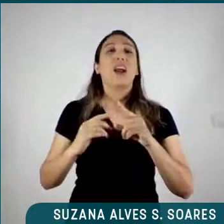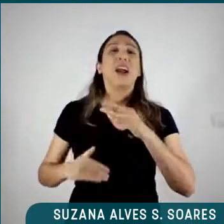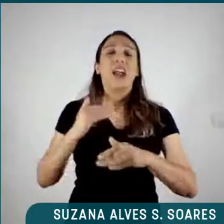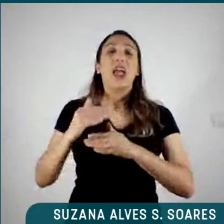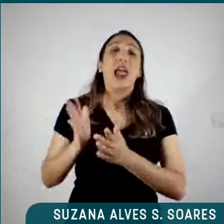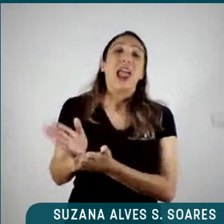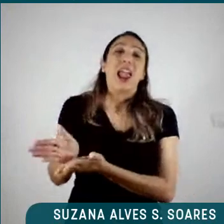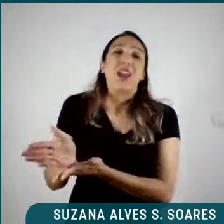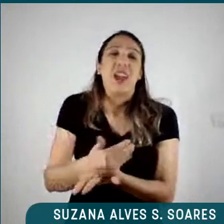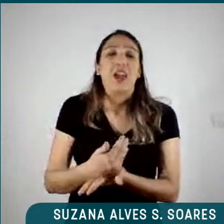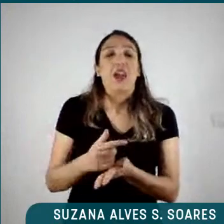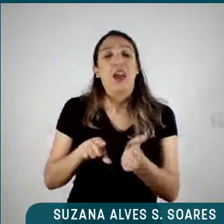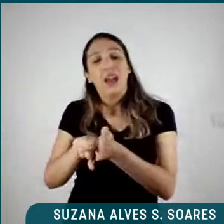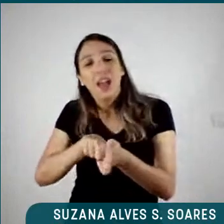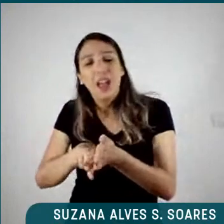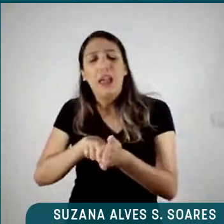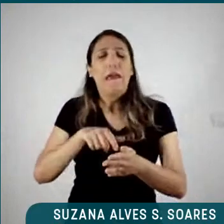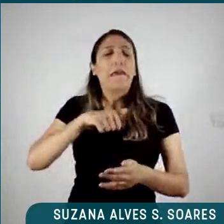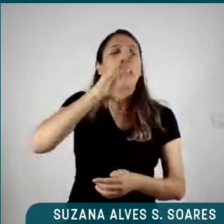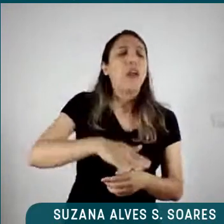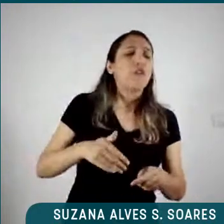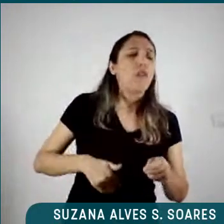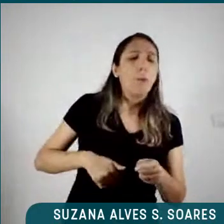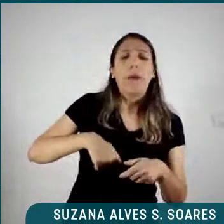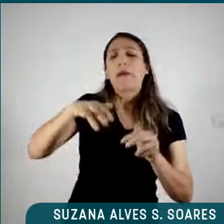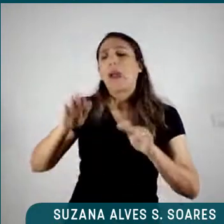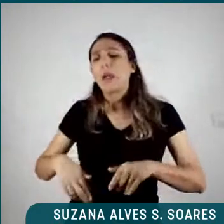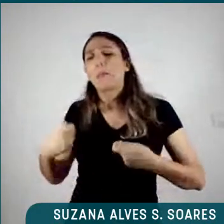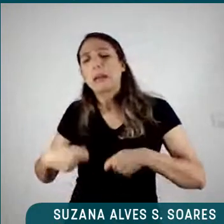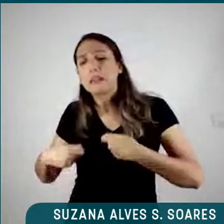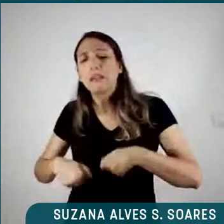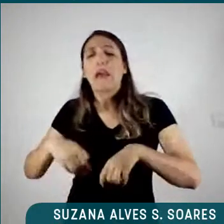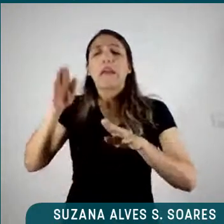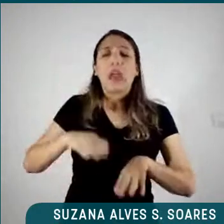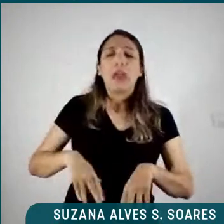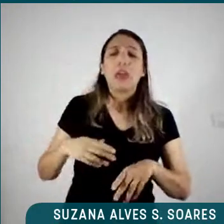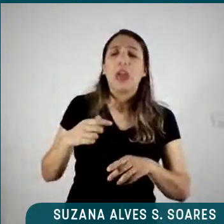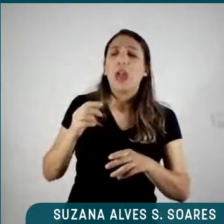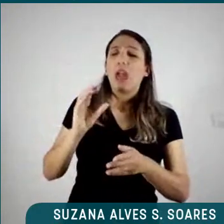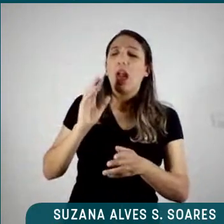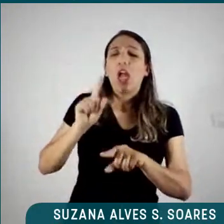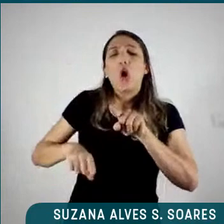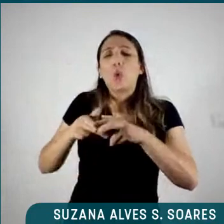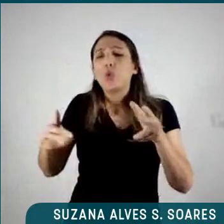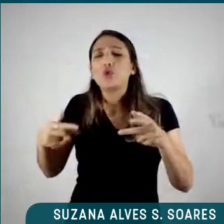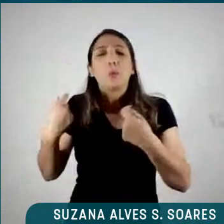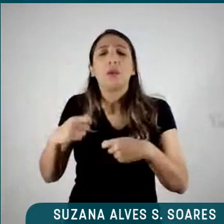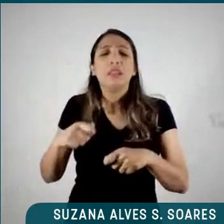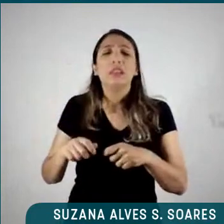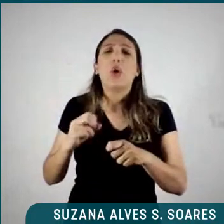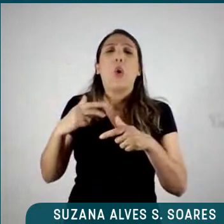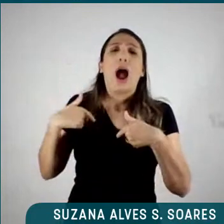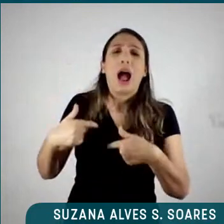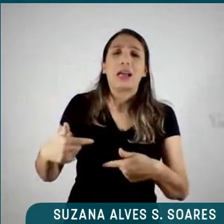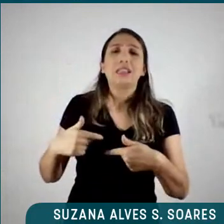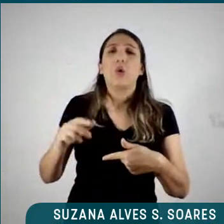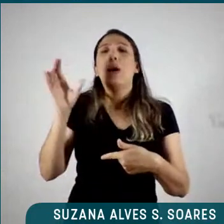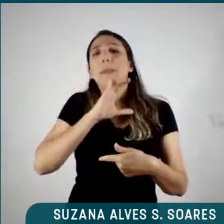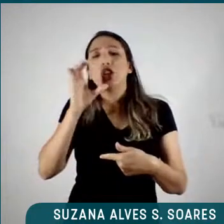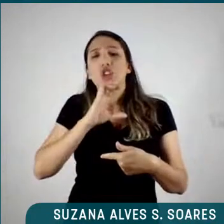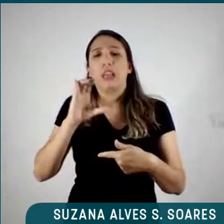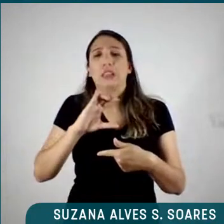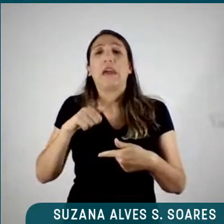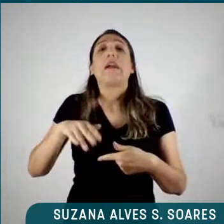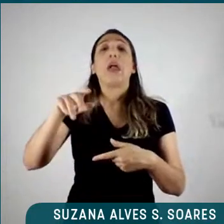population. It will take 2 months for the food to get to these people. So every time that we have to do